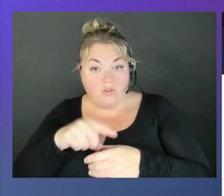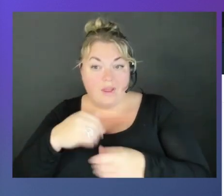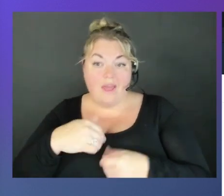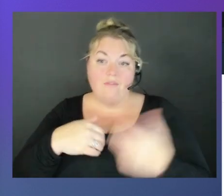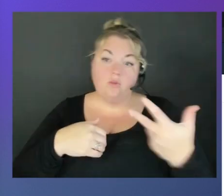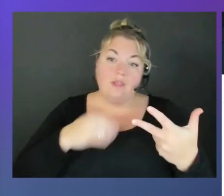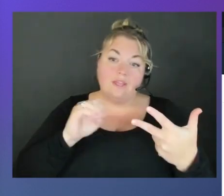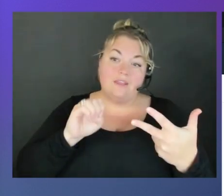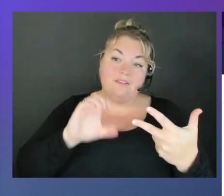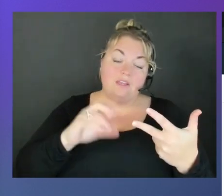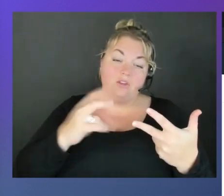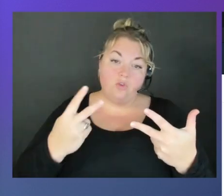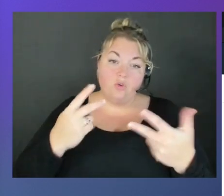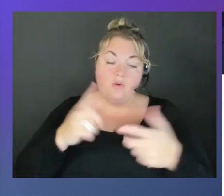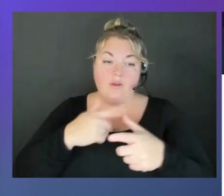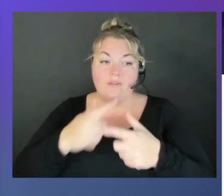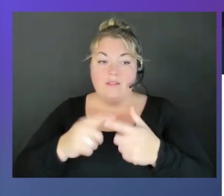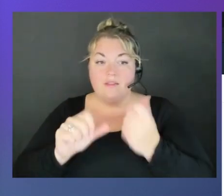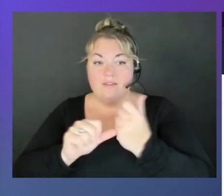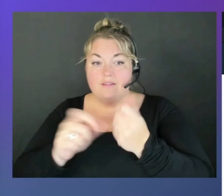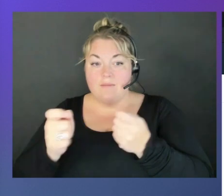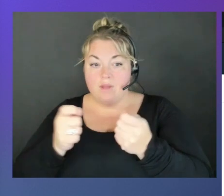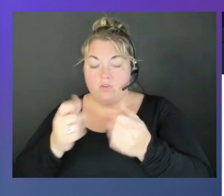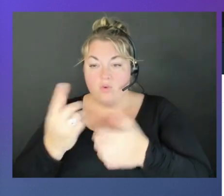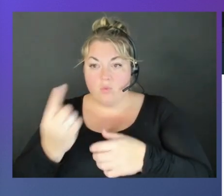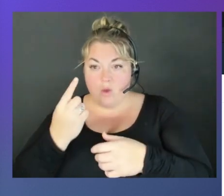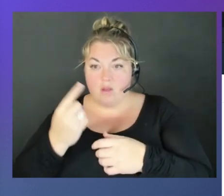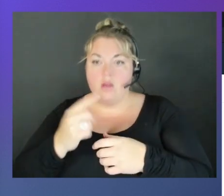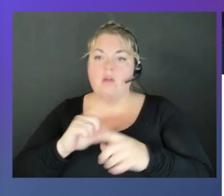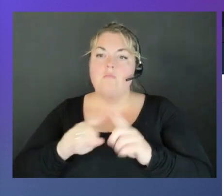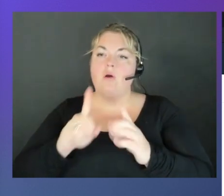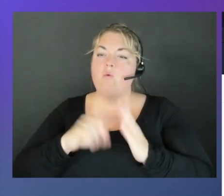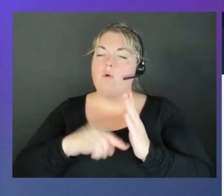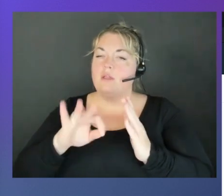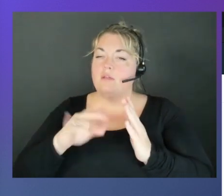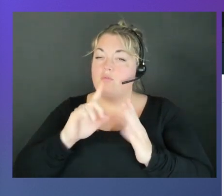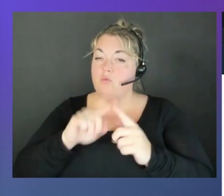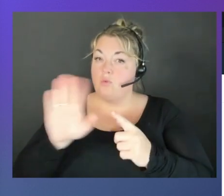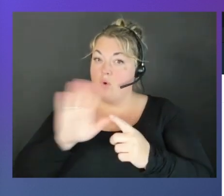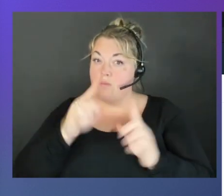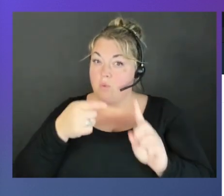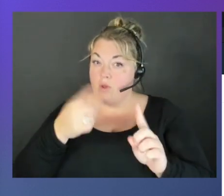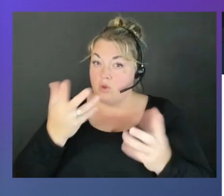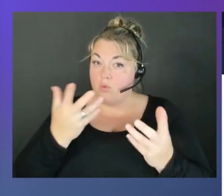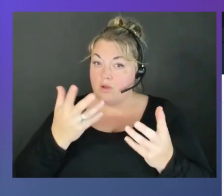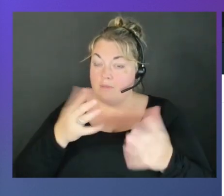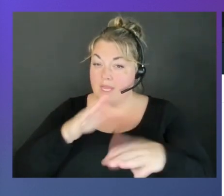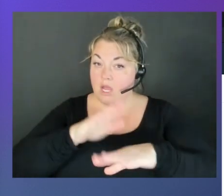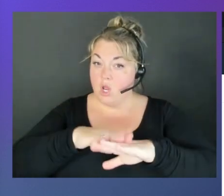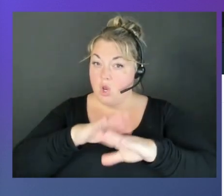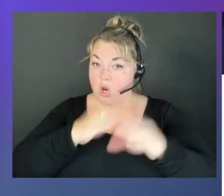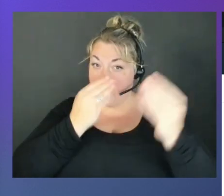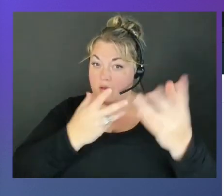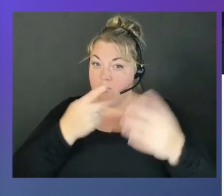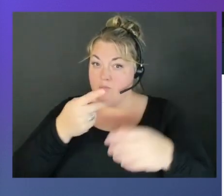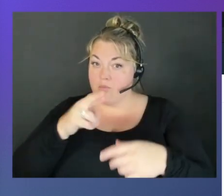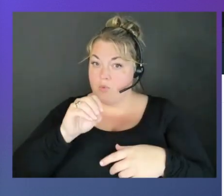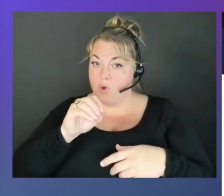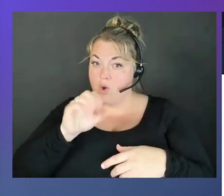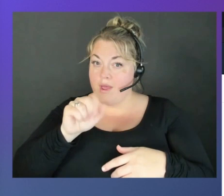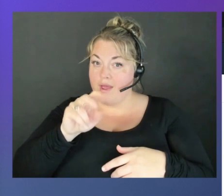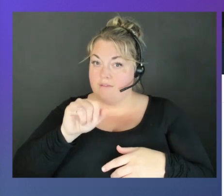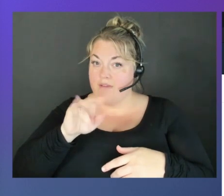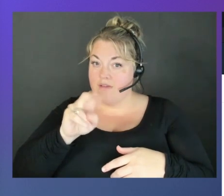and the 1 Systems Manager 1. But what if, to your point, you wanted to be alerted proactively if you're coming near your license